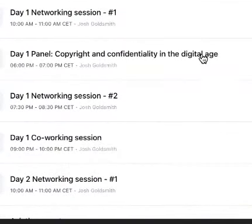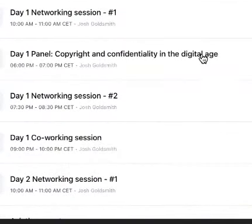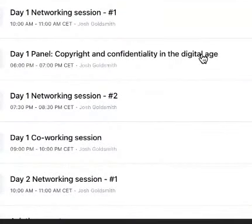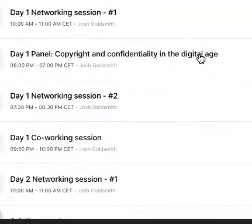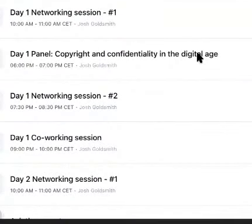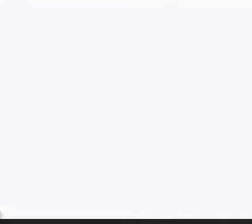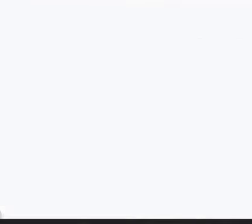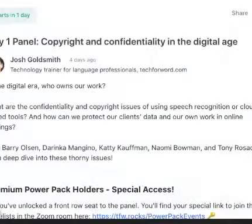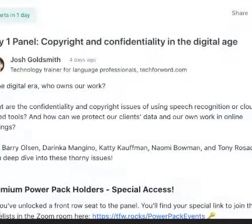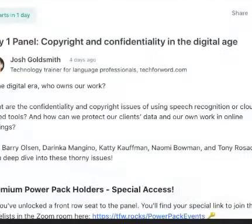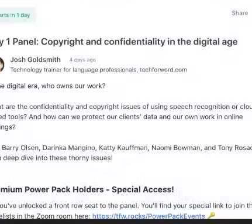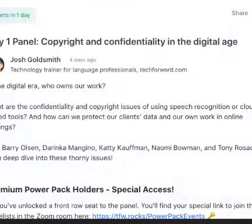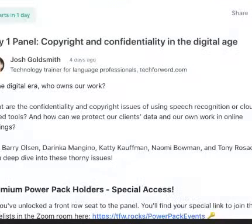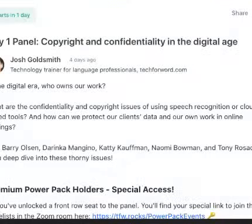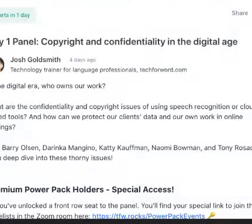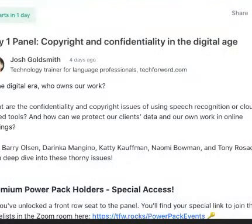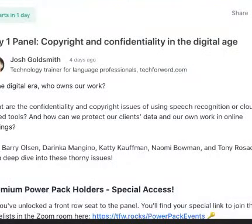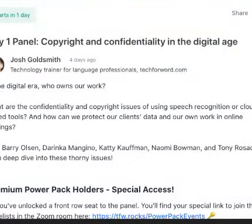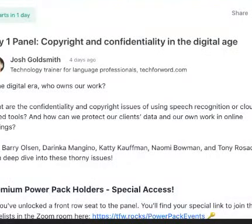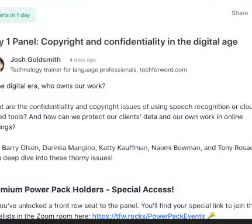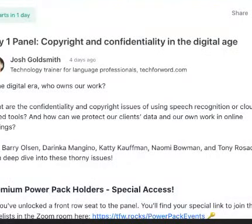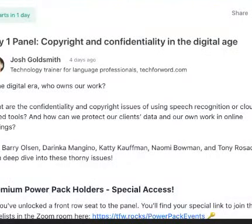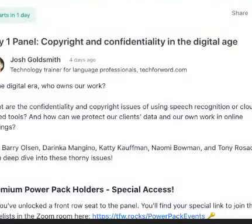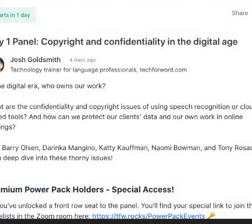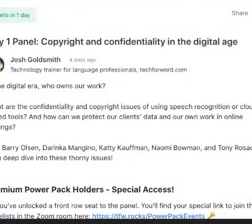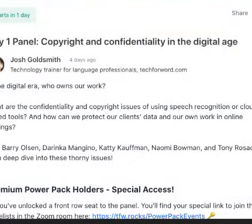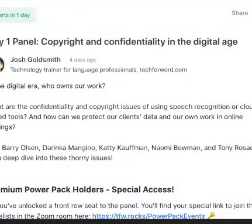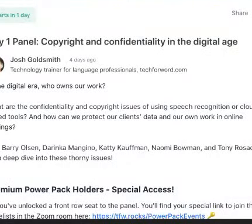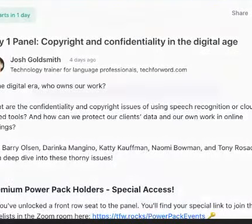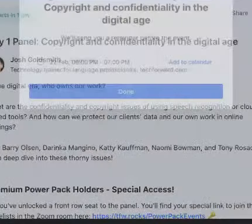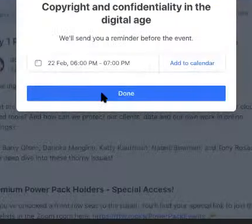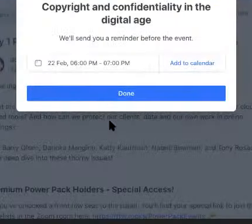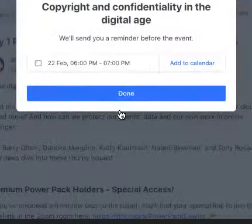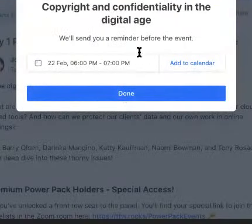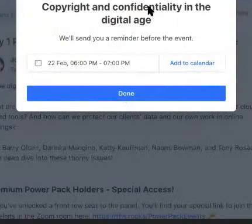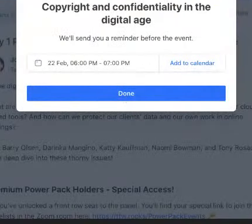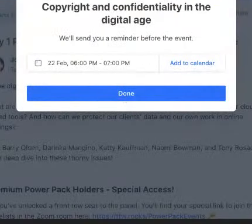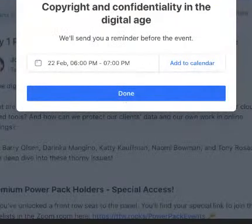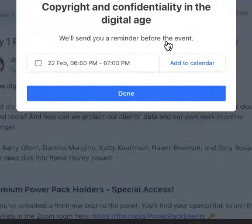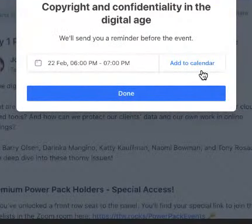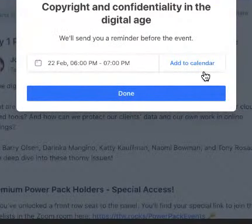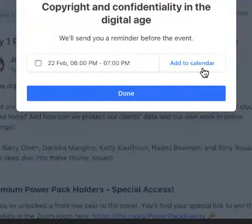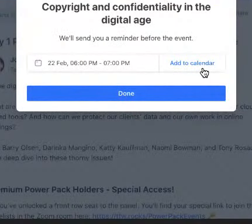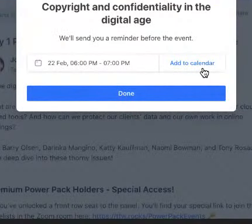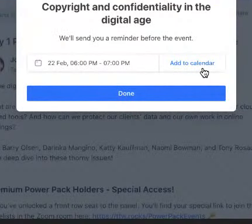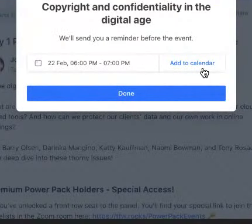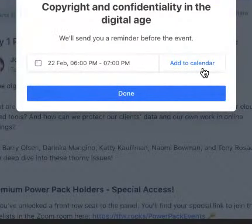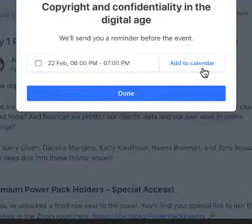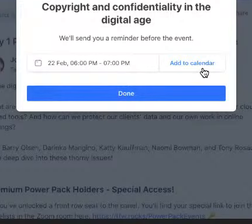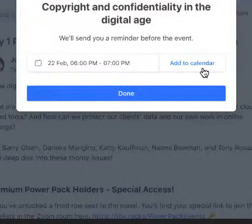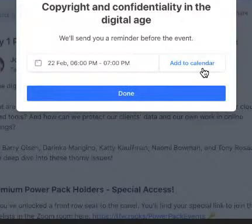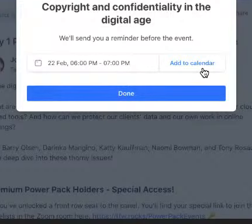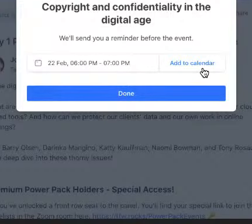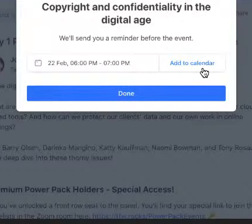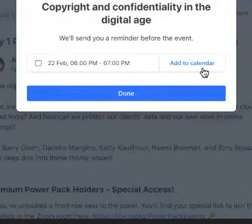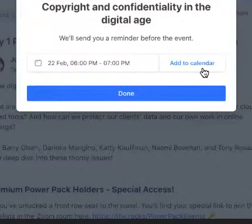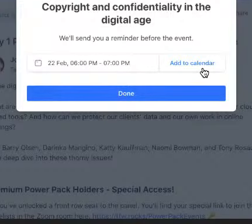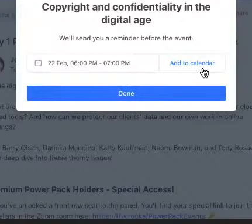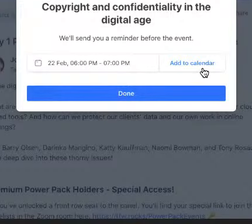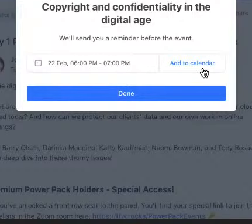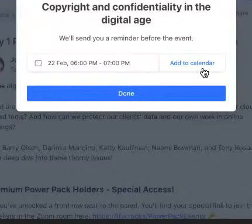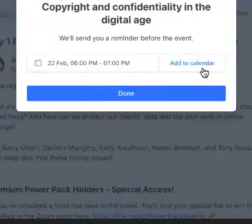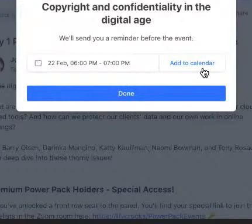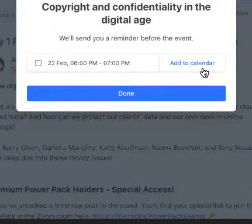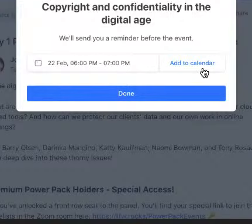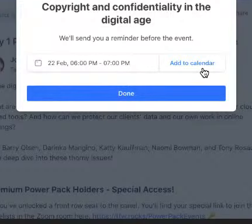RSVP, you can see that it changes to say confirmed, and I can just add it to